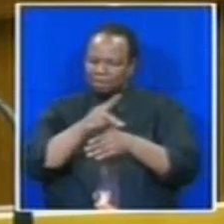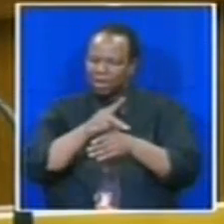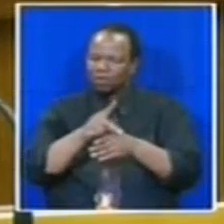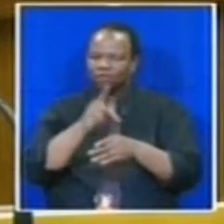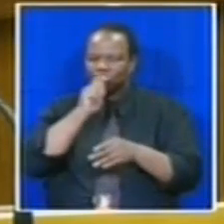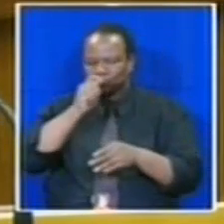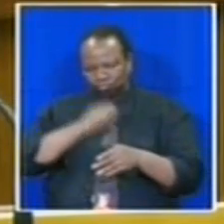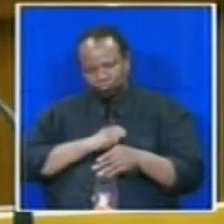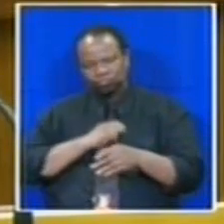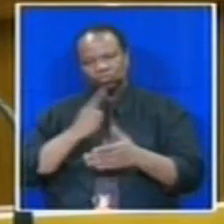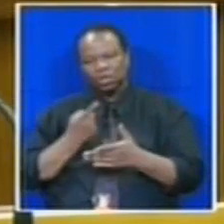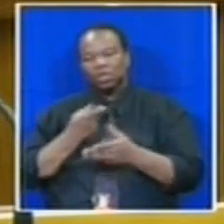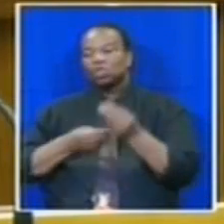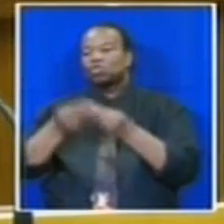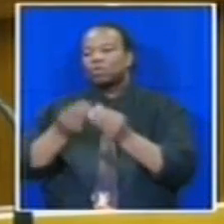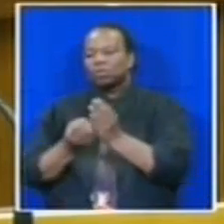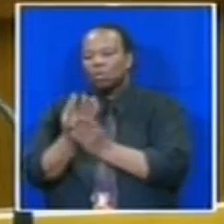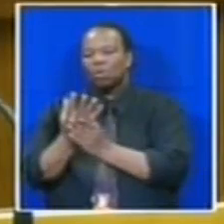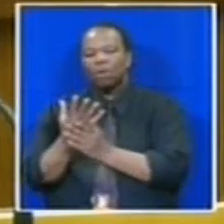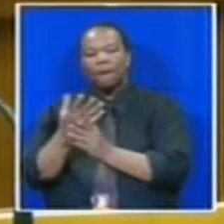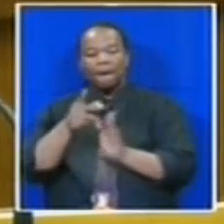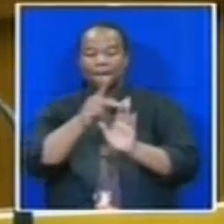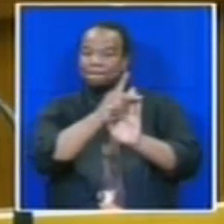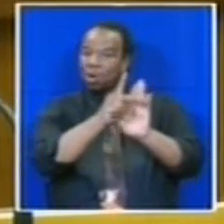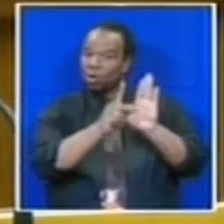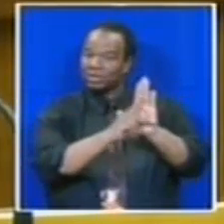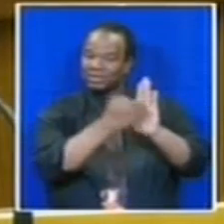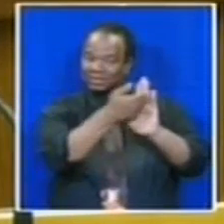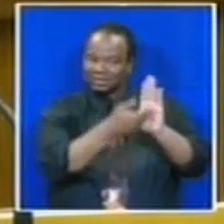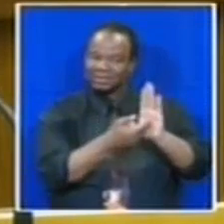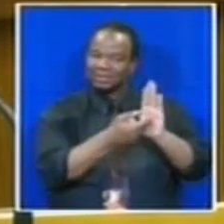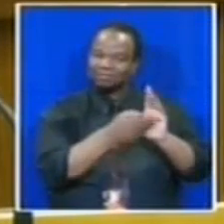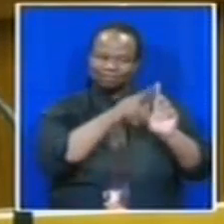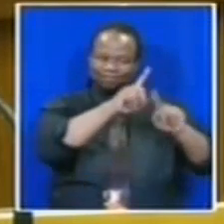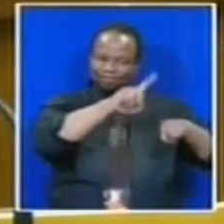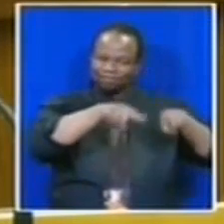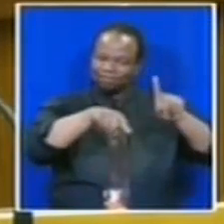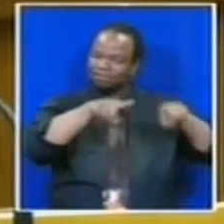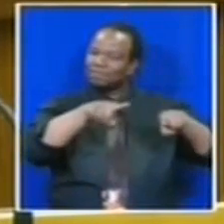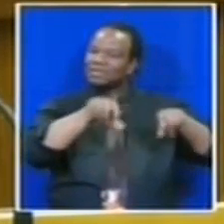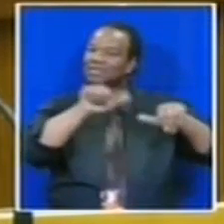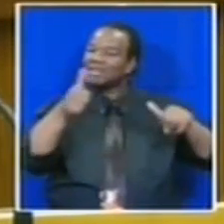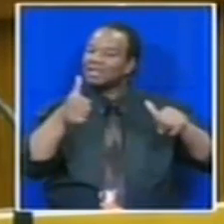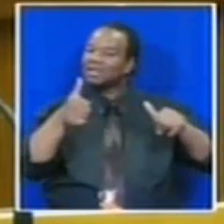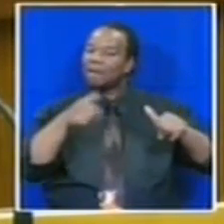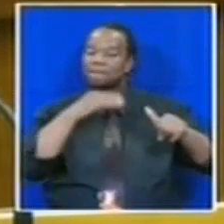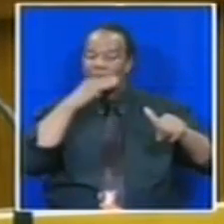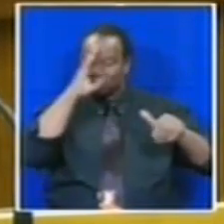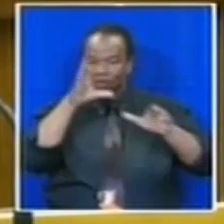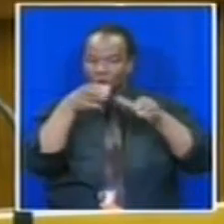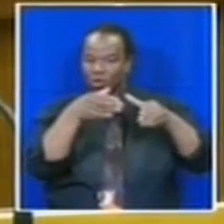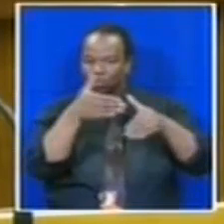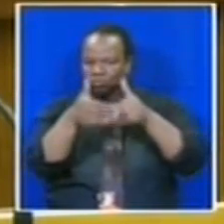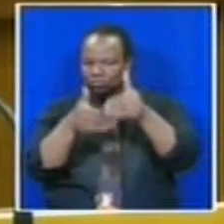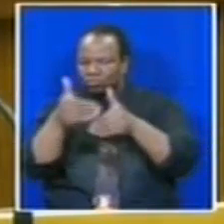is required. Policy initiatives across the wide range of sectors and portfolios are in progress,